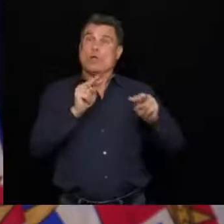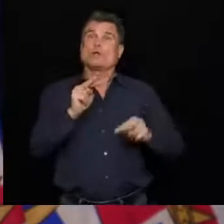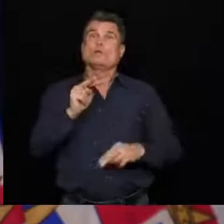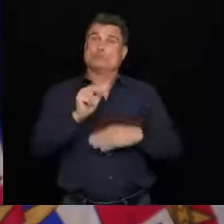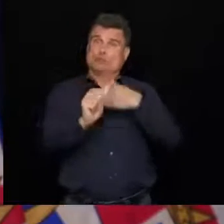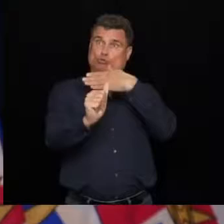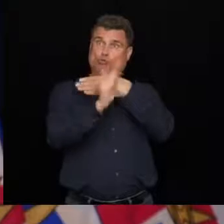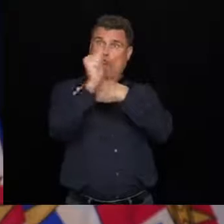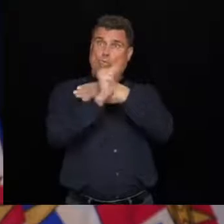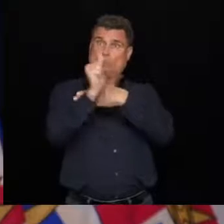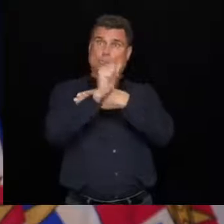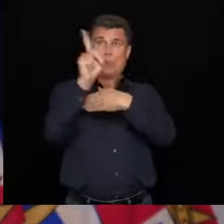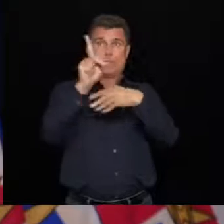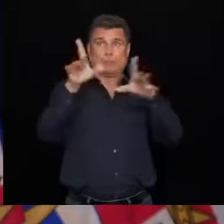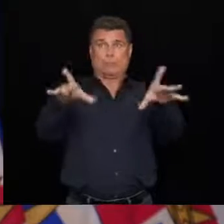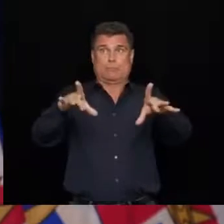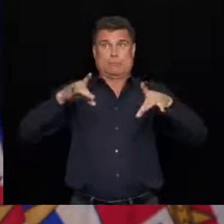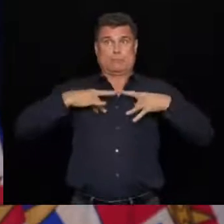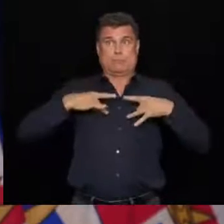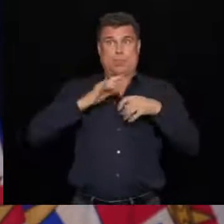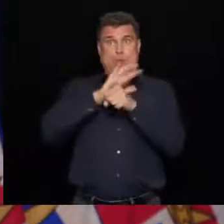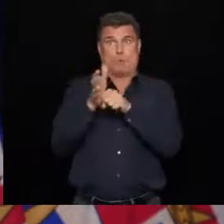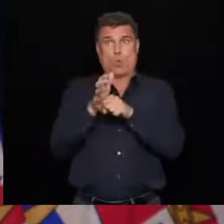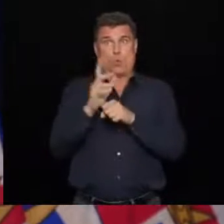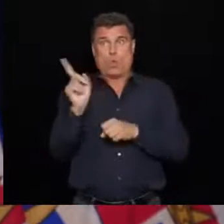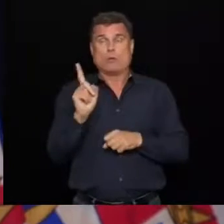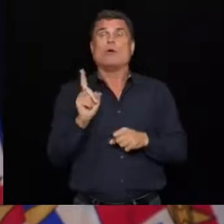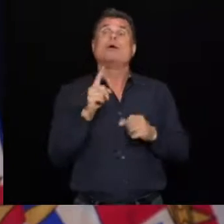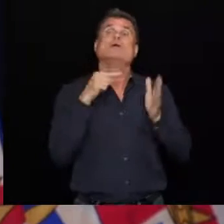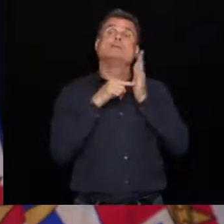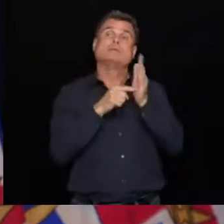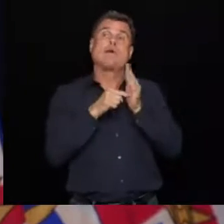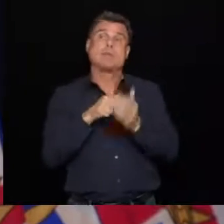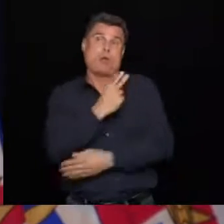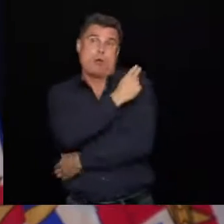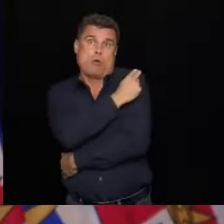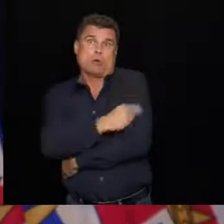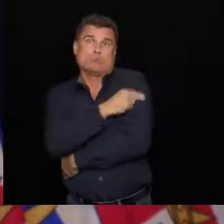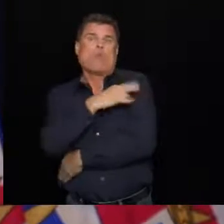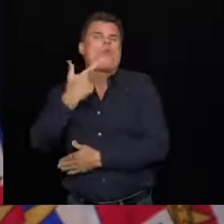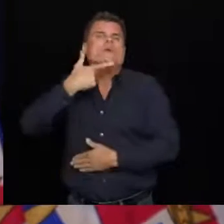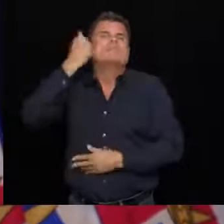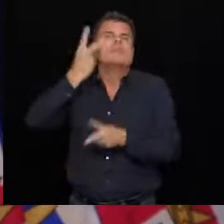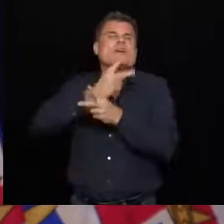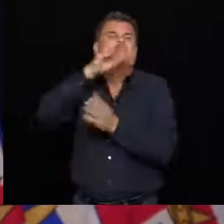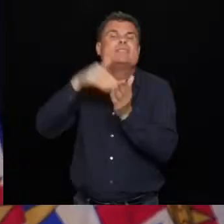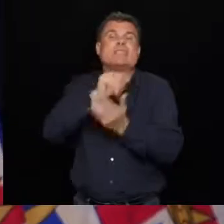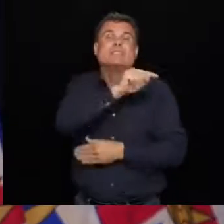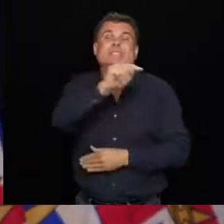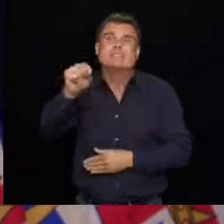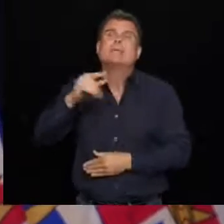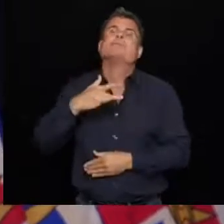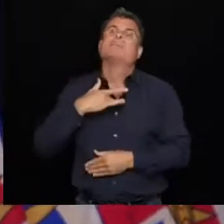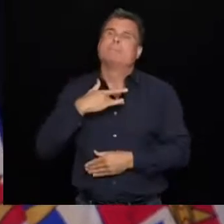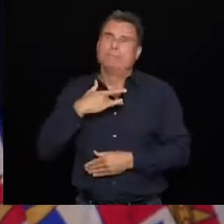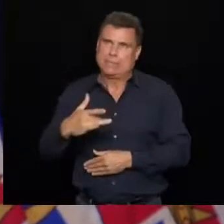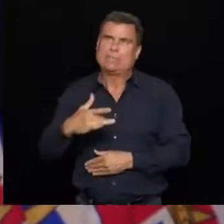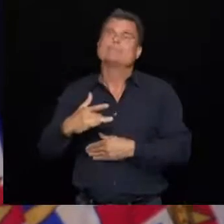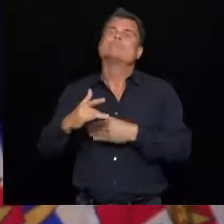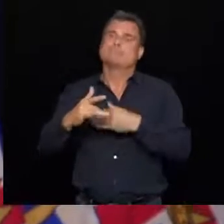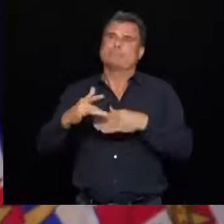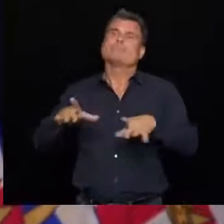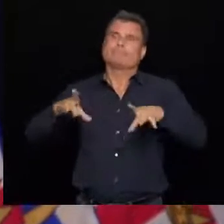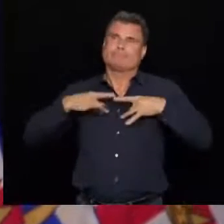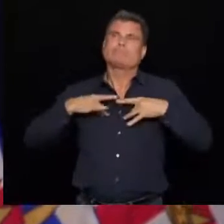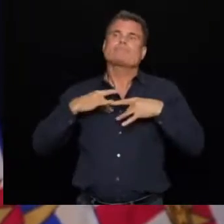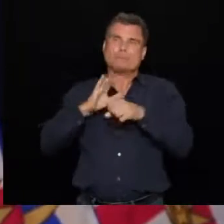single case in a long-term care home, we manage as an outbreak, and that means we take additional steps to reduce the number of people